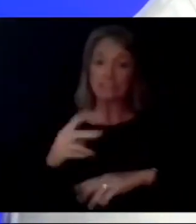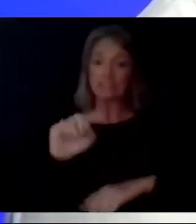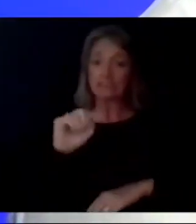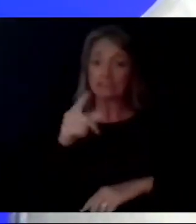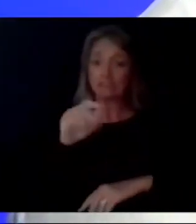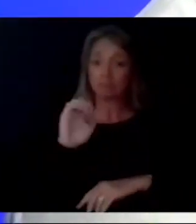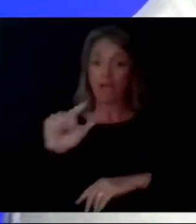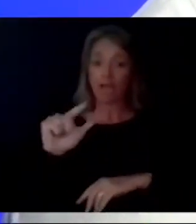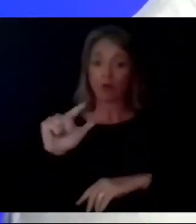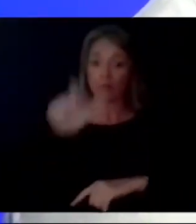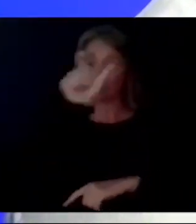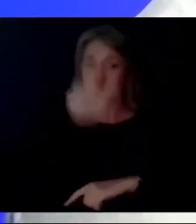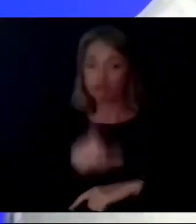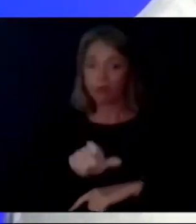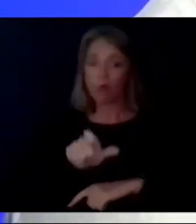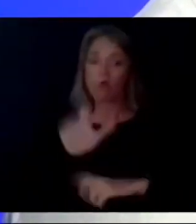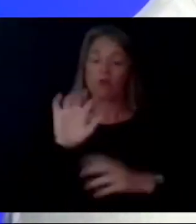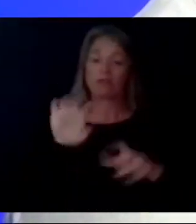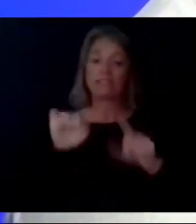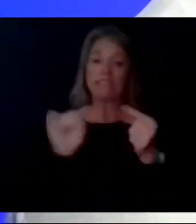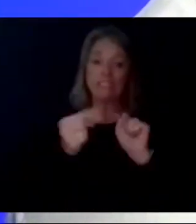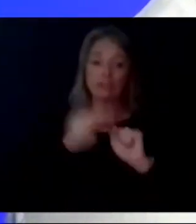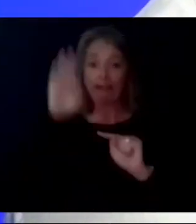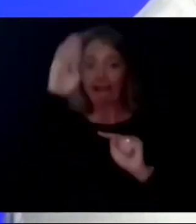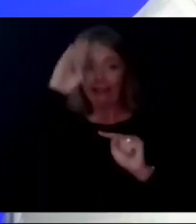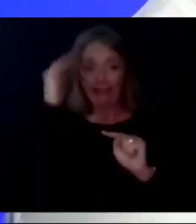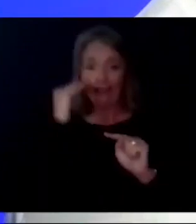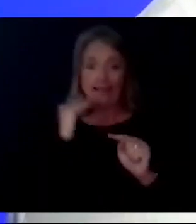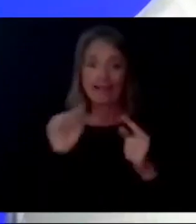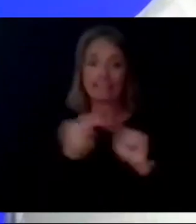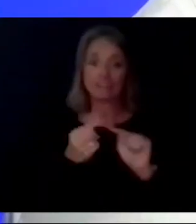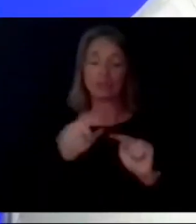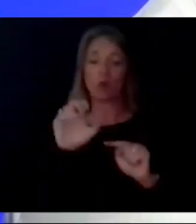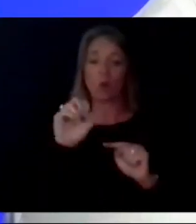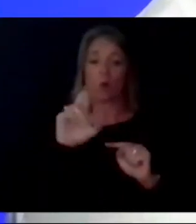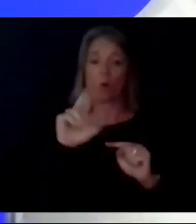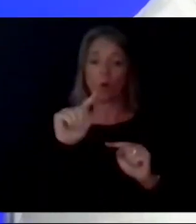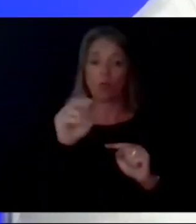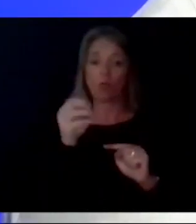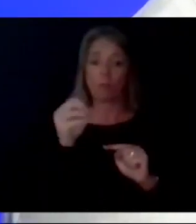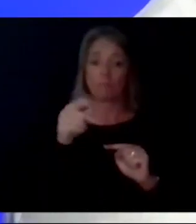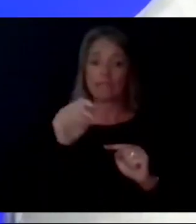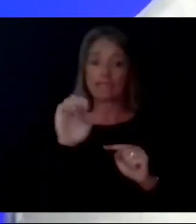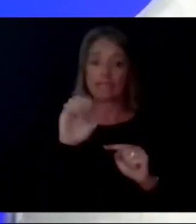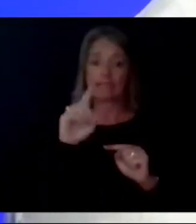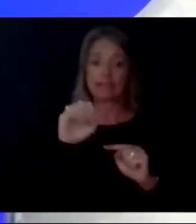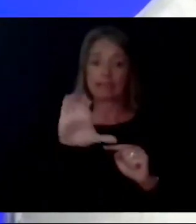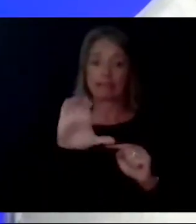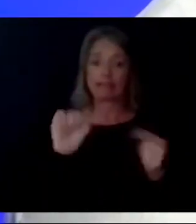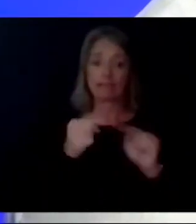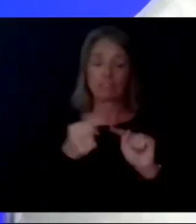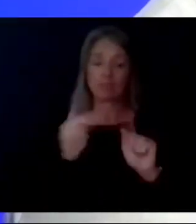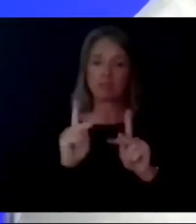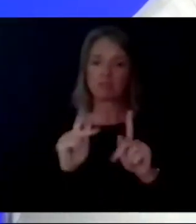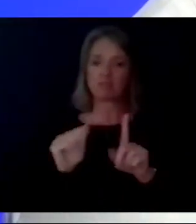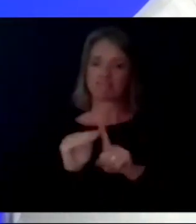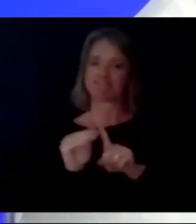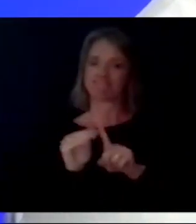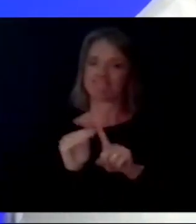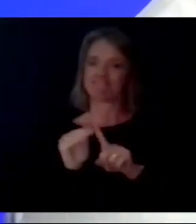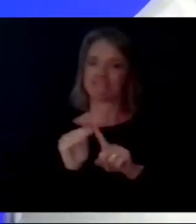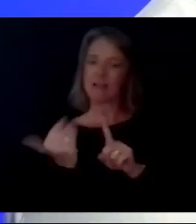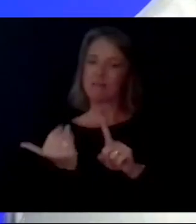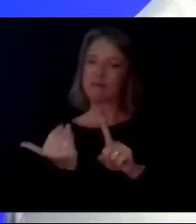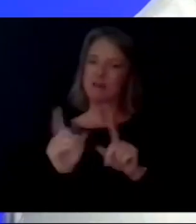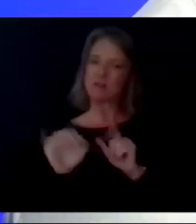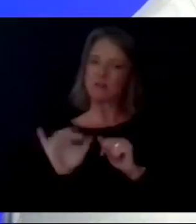injuries, orthopedic injuries, and it seems like a simple challenge that people are egging people on to do, but at the end of the day, that simple challenge, it